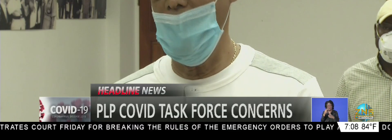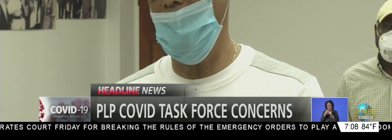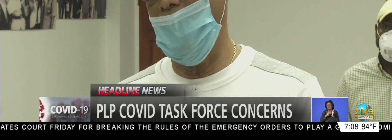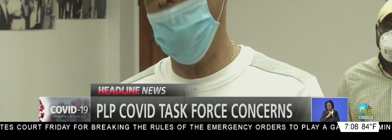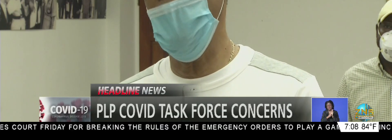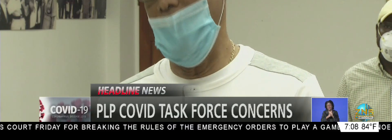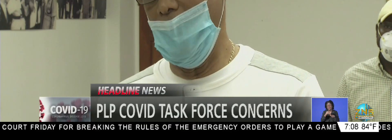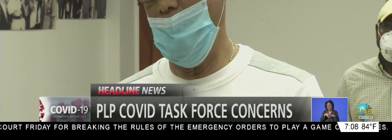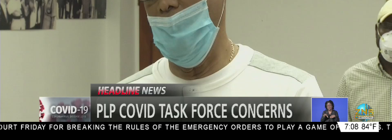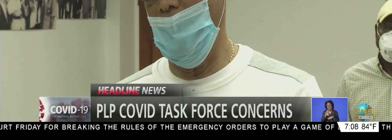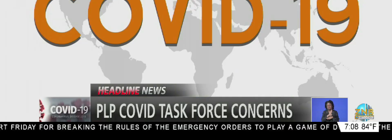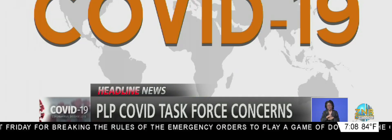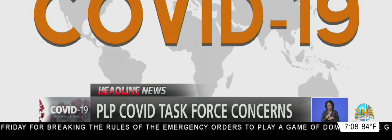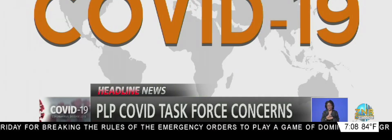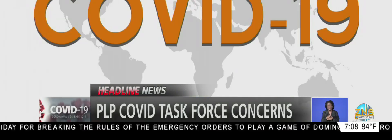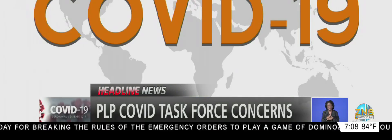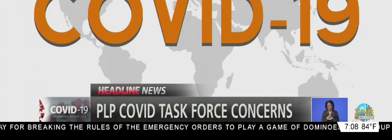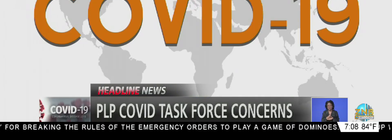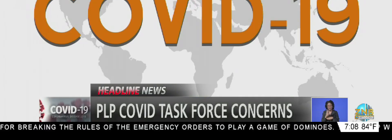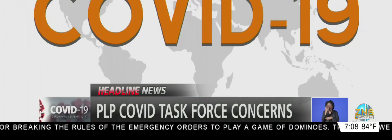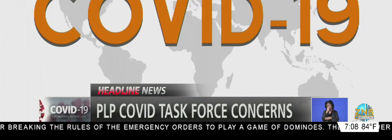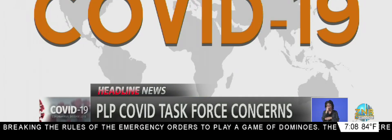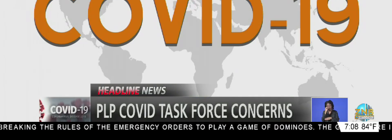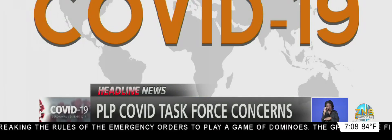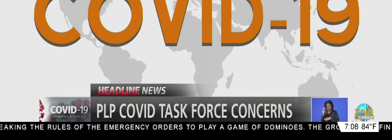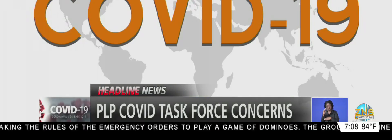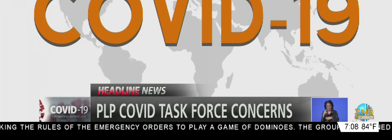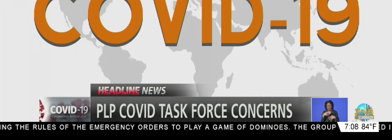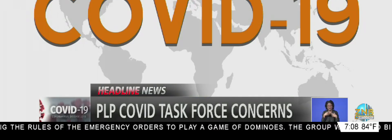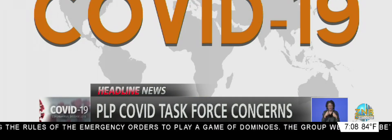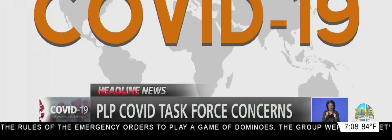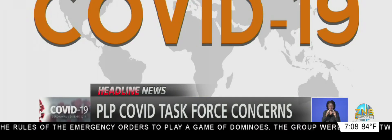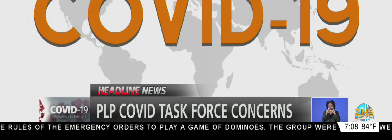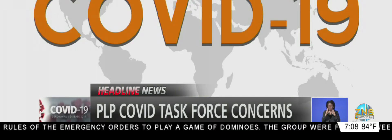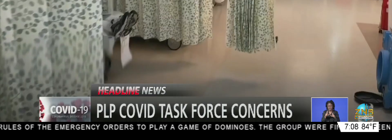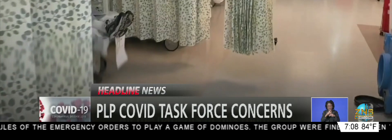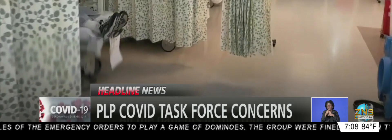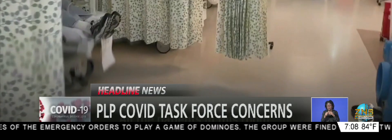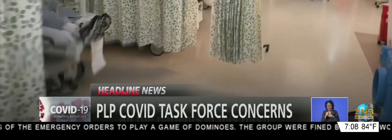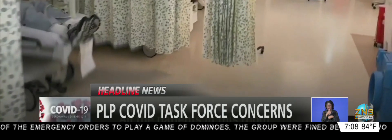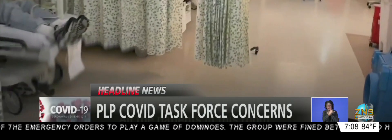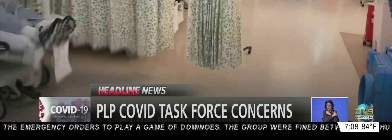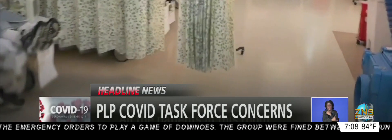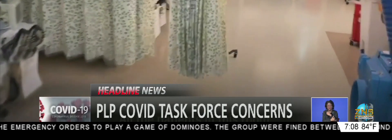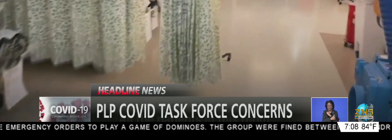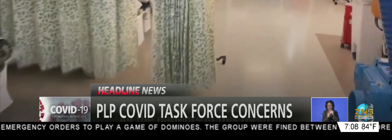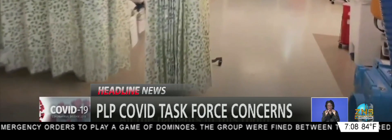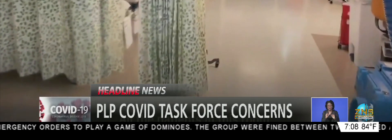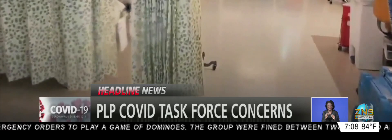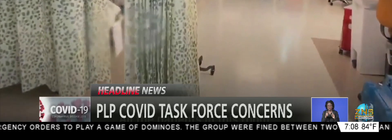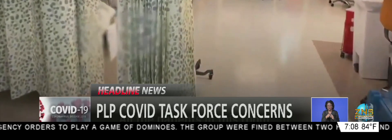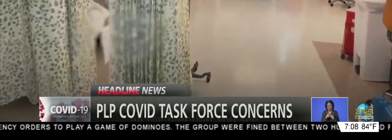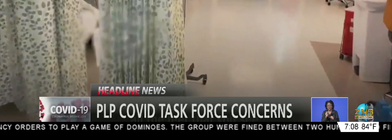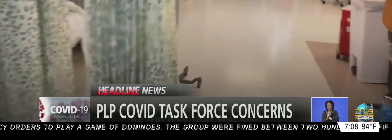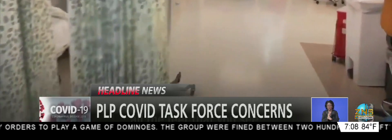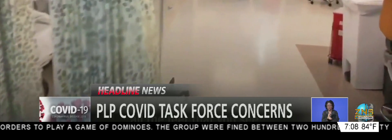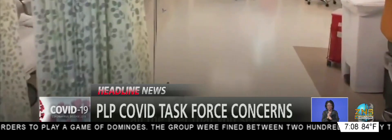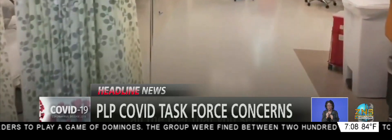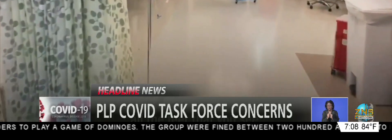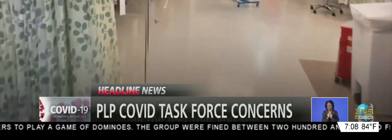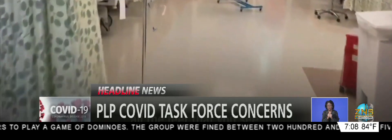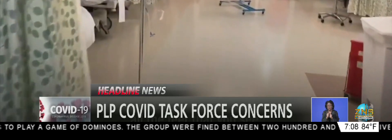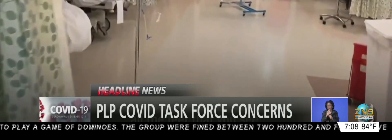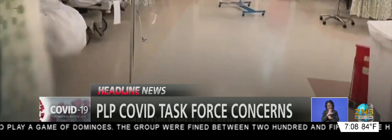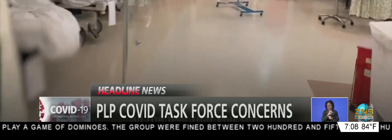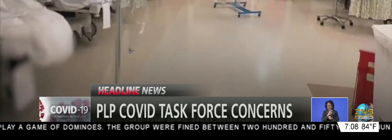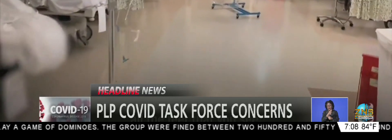Cat Key and mainland Bimini. The Minister of Health questioned about the country's ability to handle the COVID-19 pandemic and the possibility of bringing